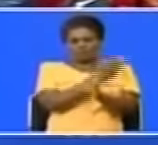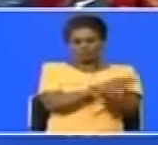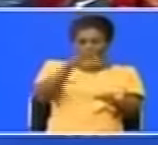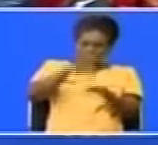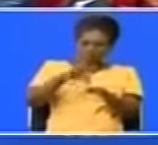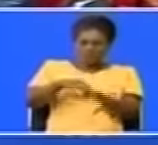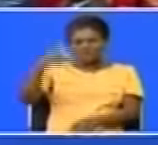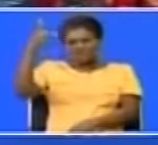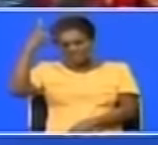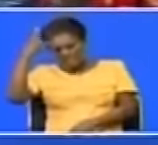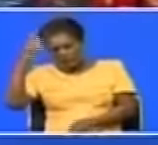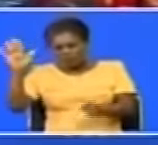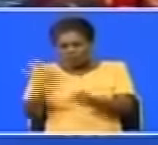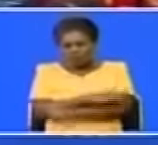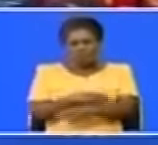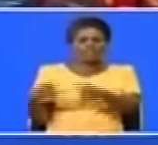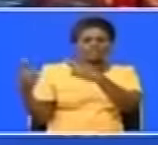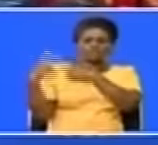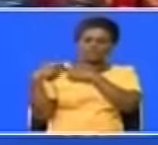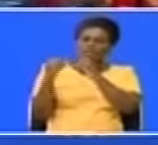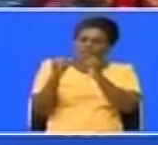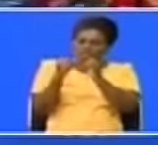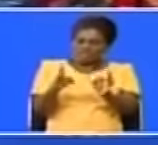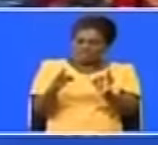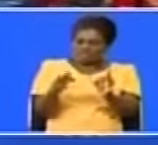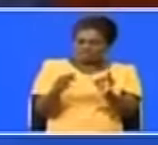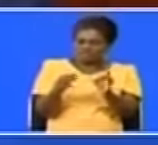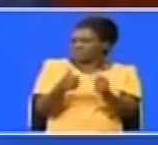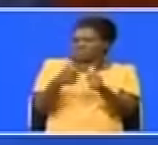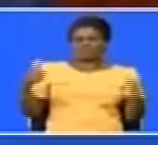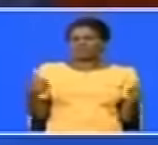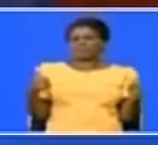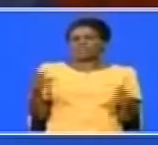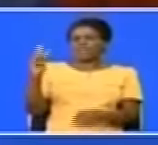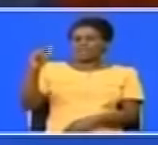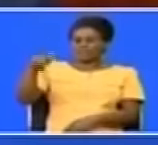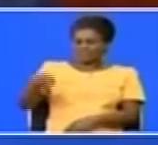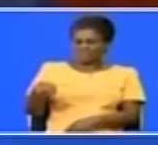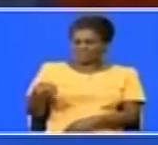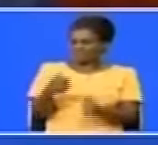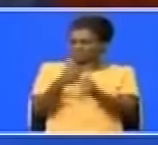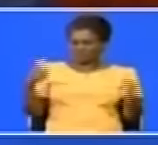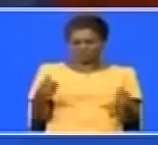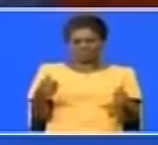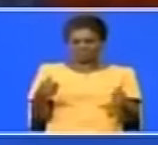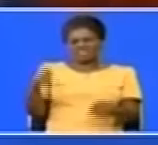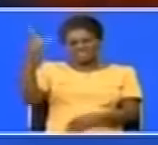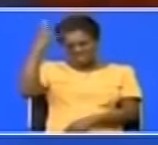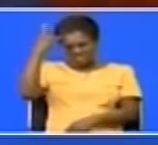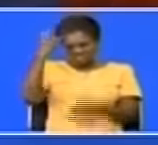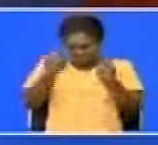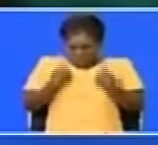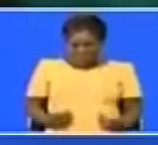whether Kidero will take full responsibility. But if the Speaker rejects the amendments and members adopt the report, then Kidero will not take